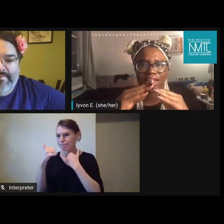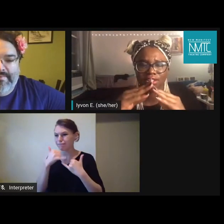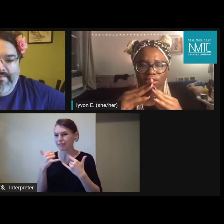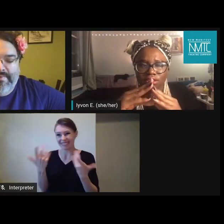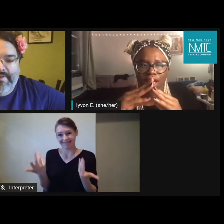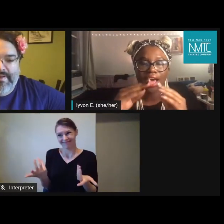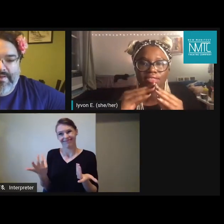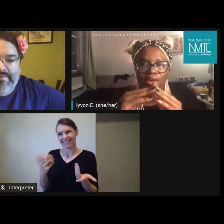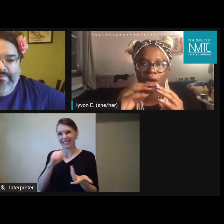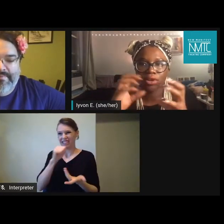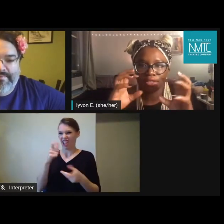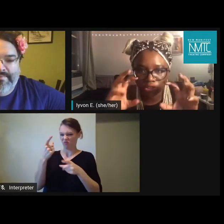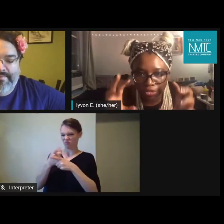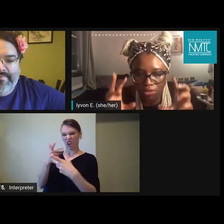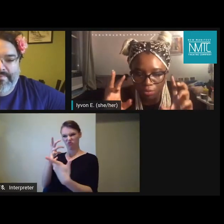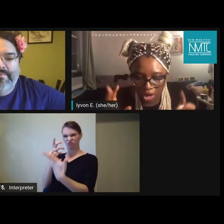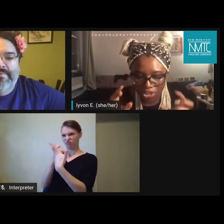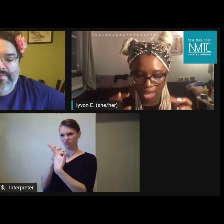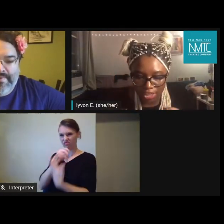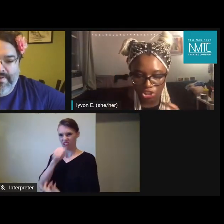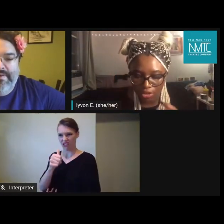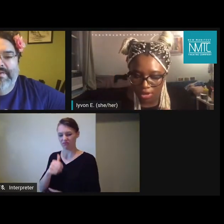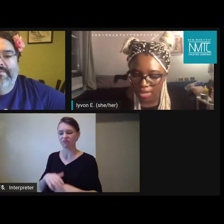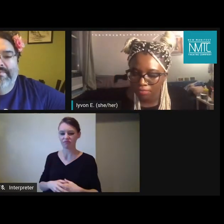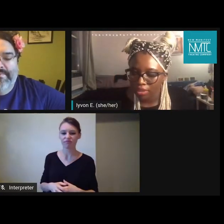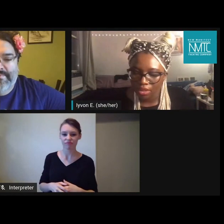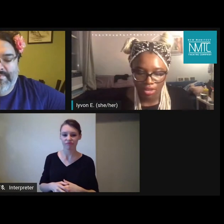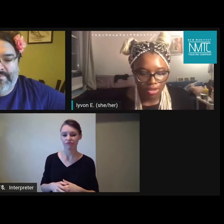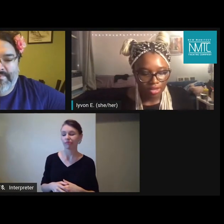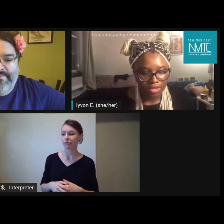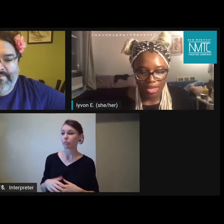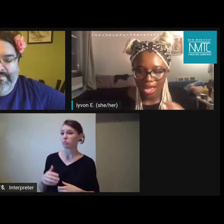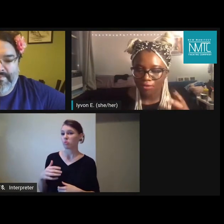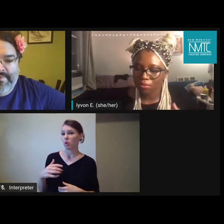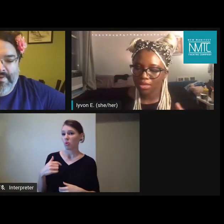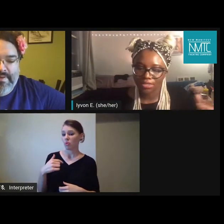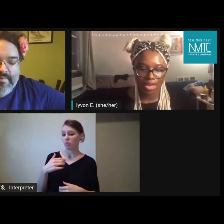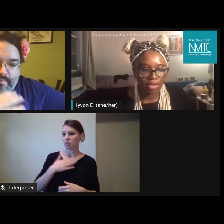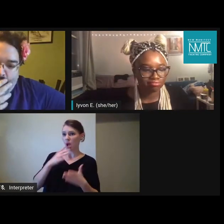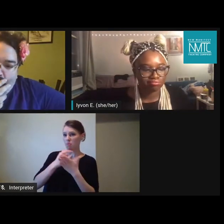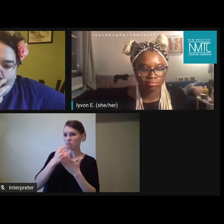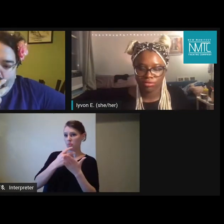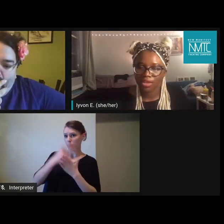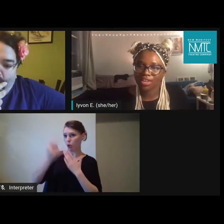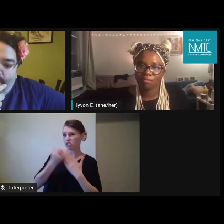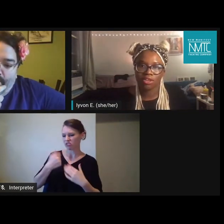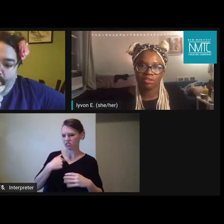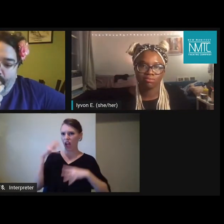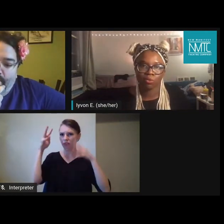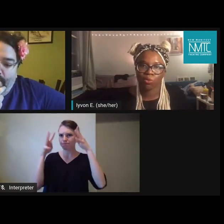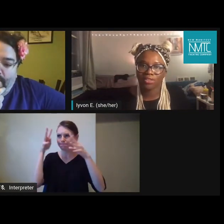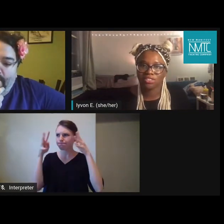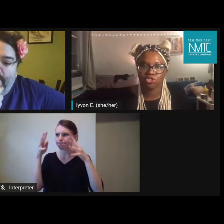things that I think about. But in the terms of the projects I generate, yeah, for me, it's like, it can't